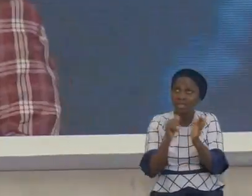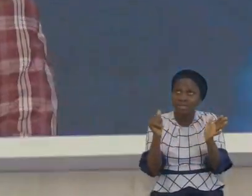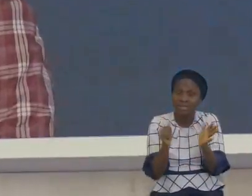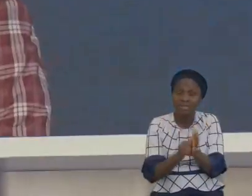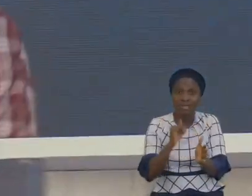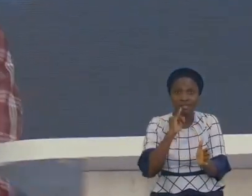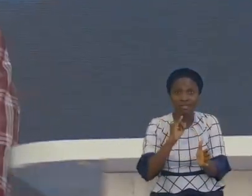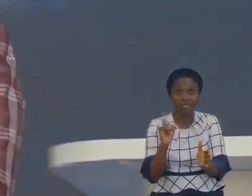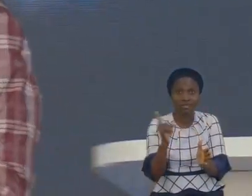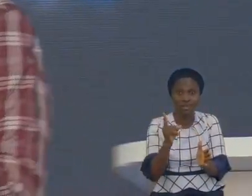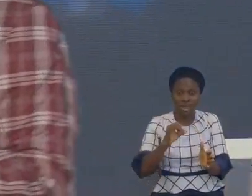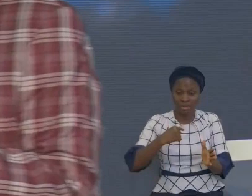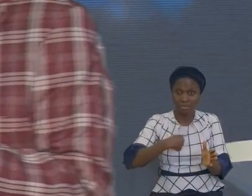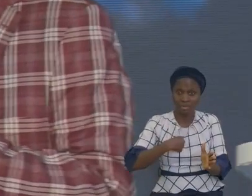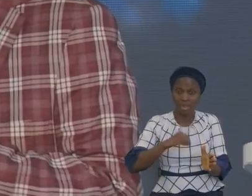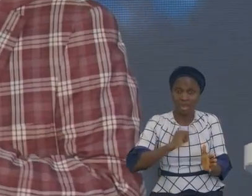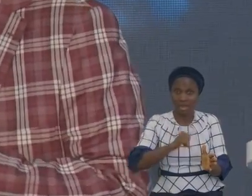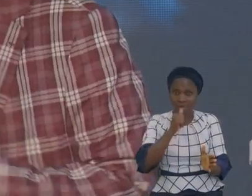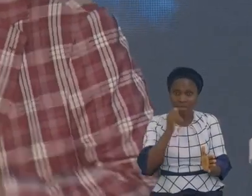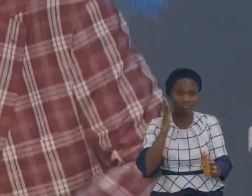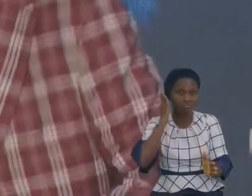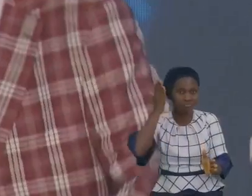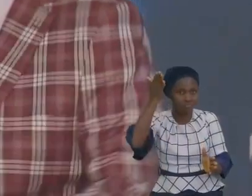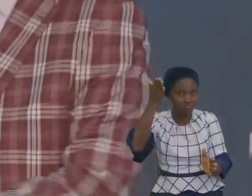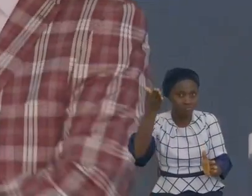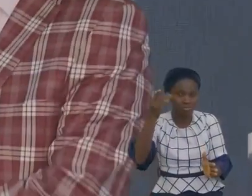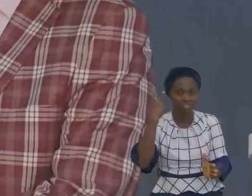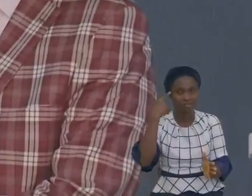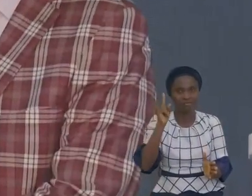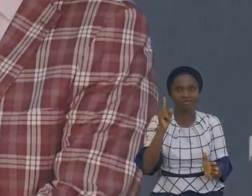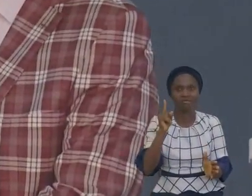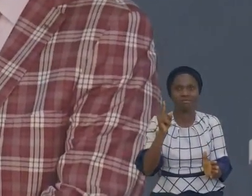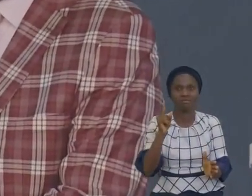And then I have a desire.